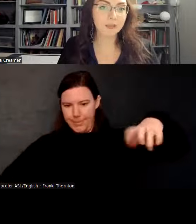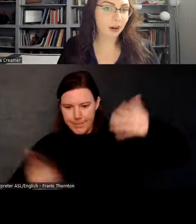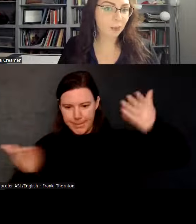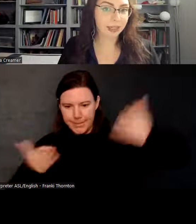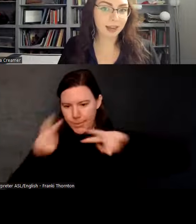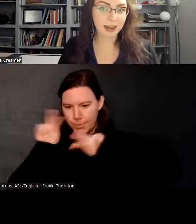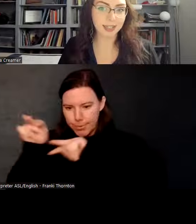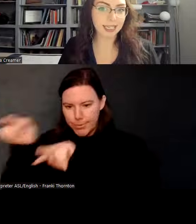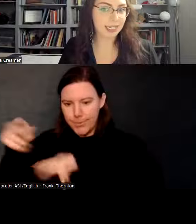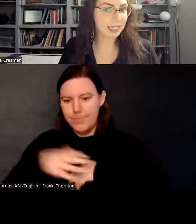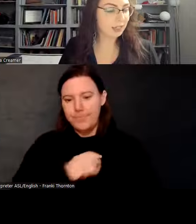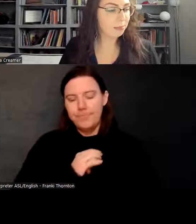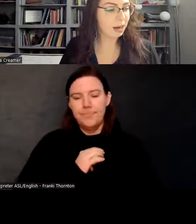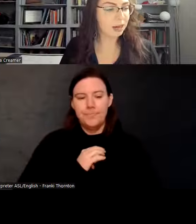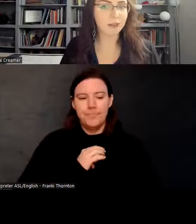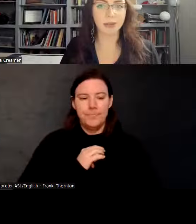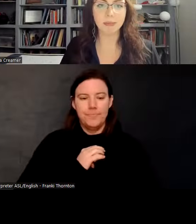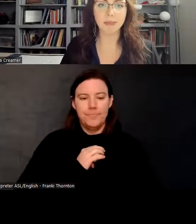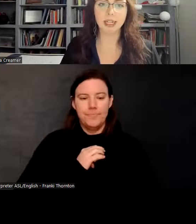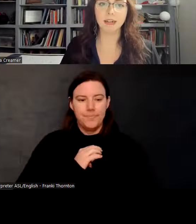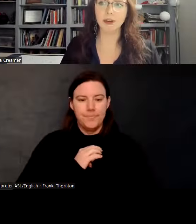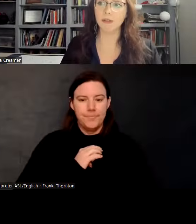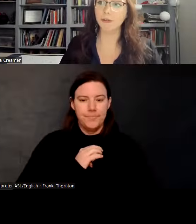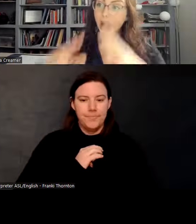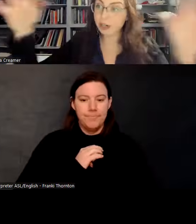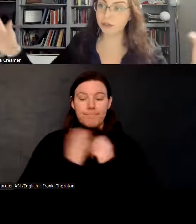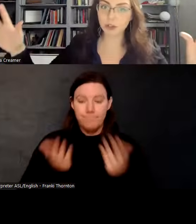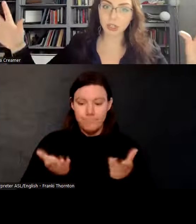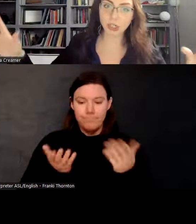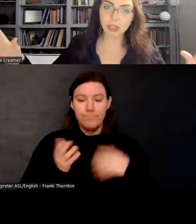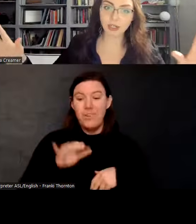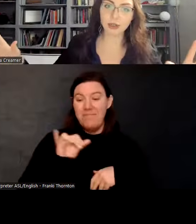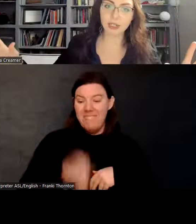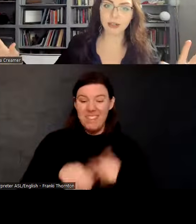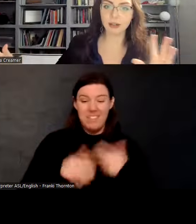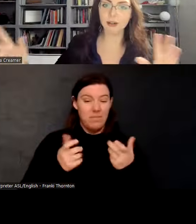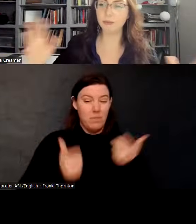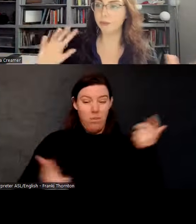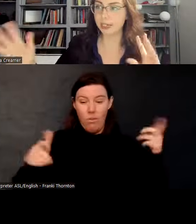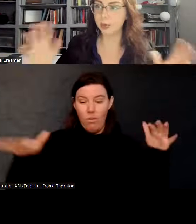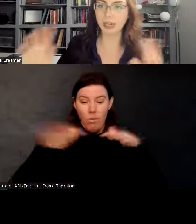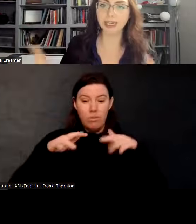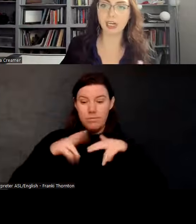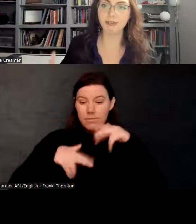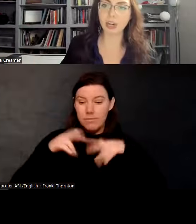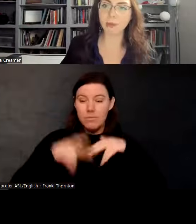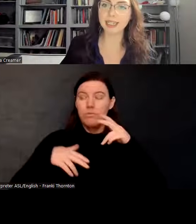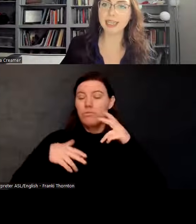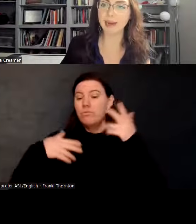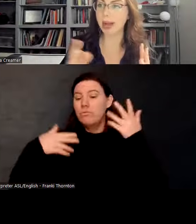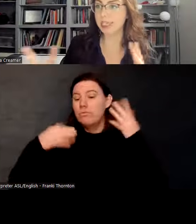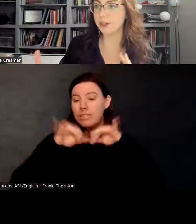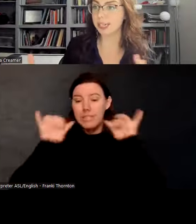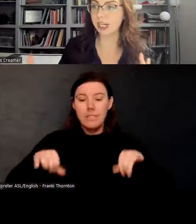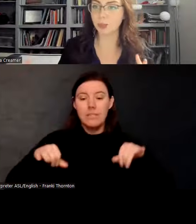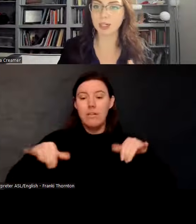So thus far, we have assessed the Assyrian Empire from the perspective of broader infrastructure, including reorganization of settlements